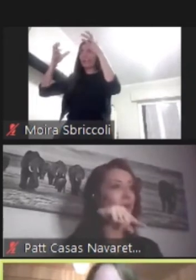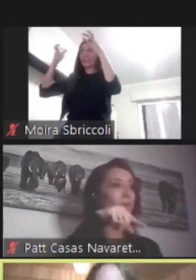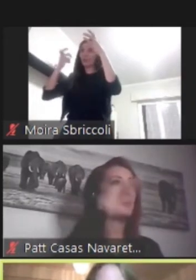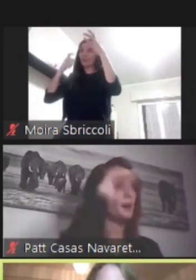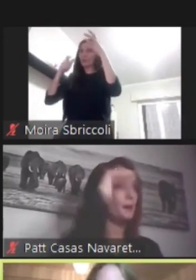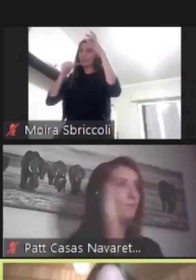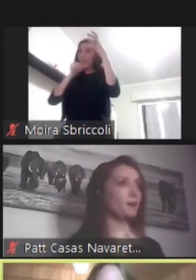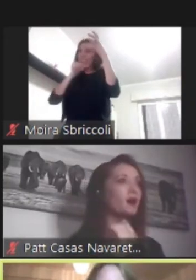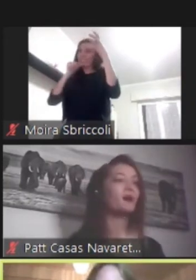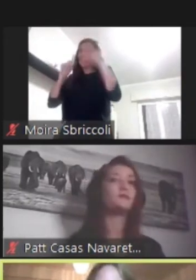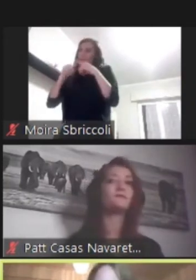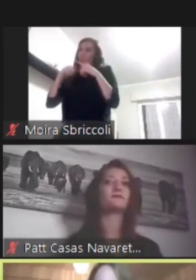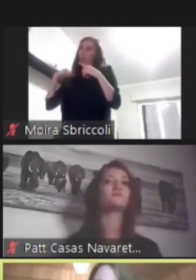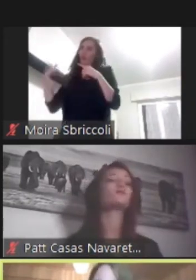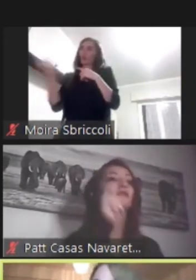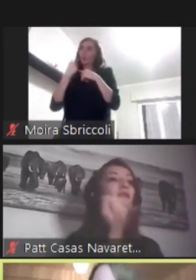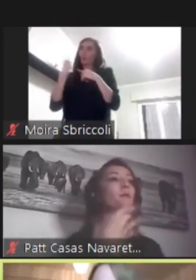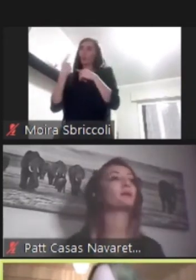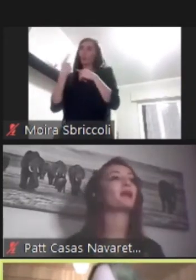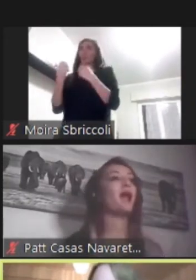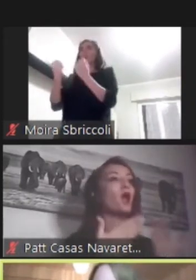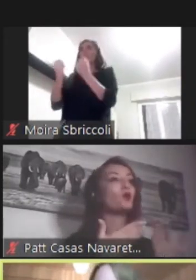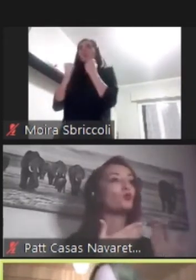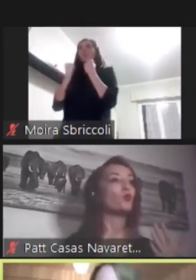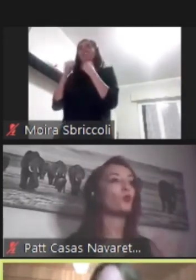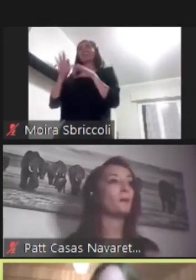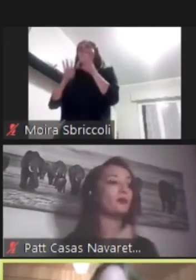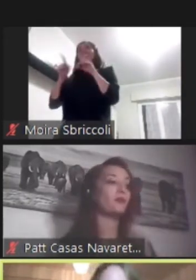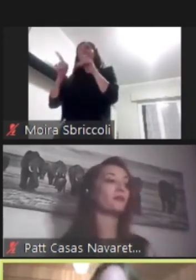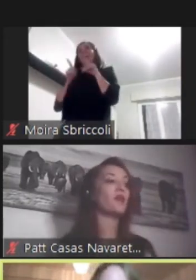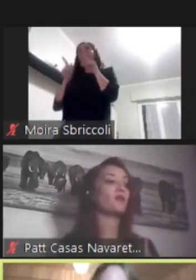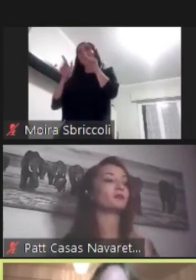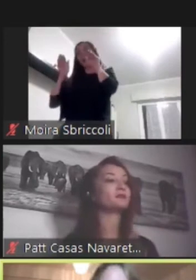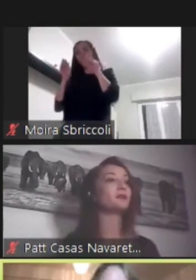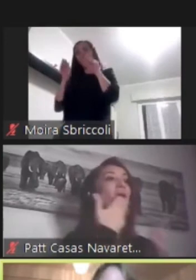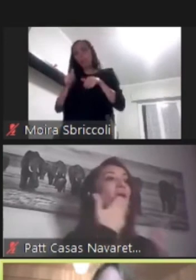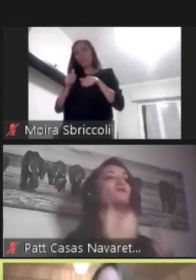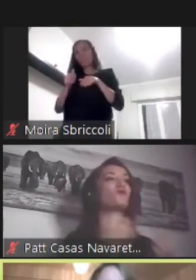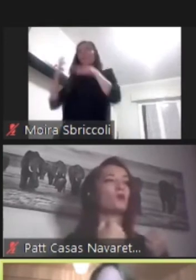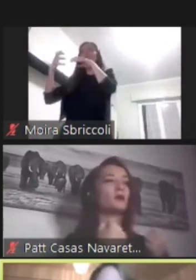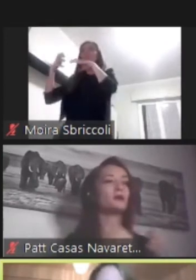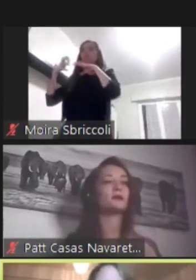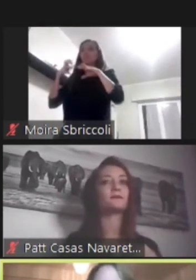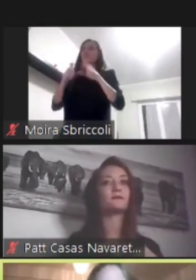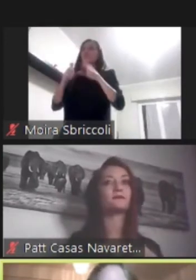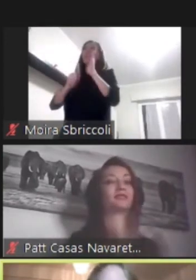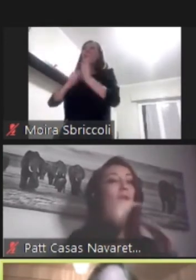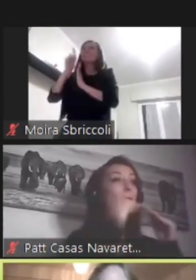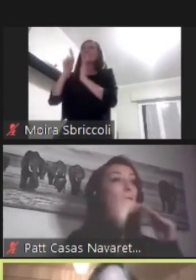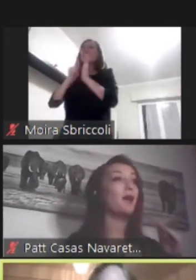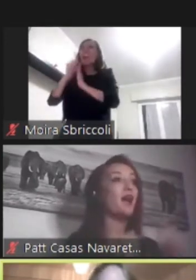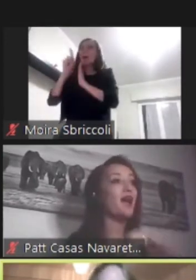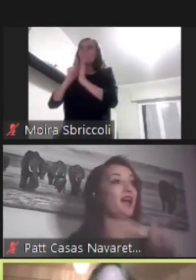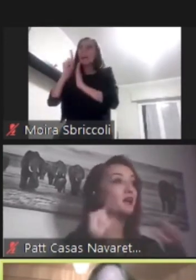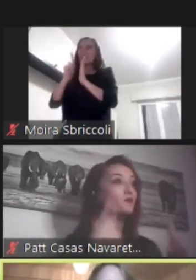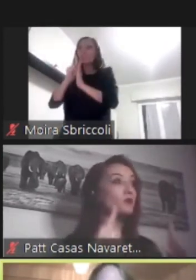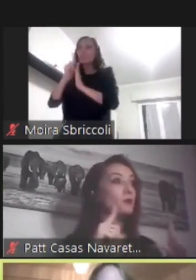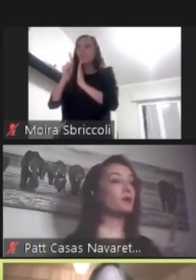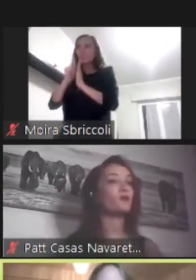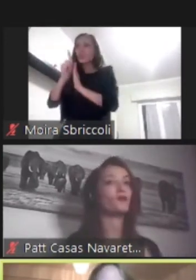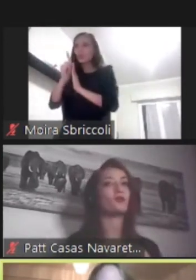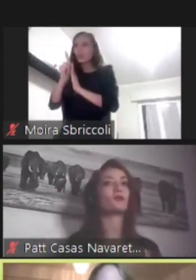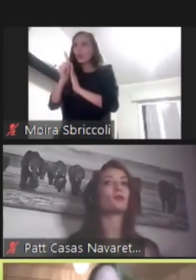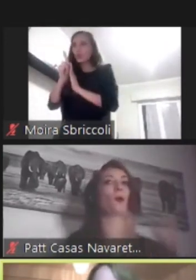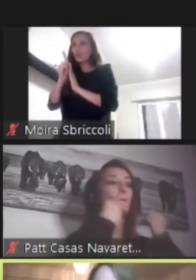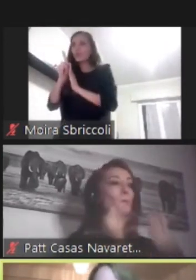the inflammation, improving our energy levels, improving our